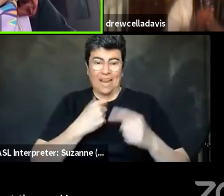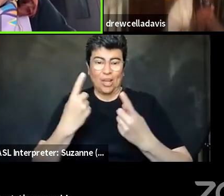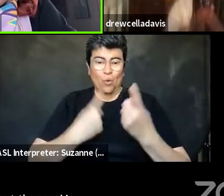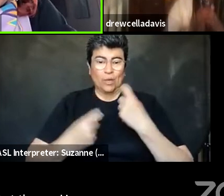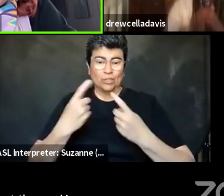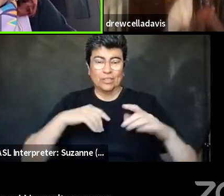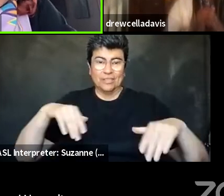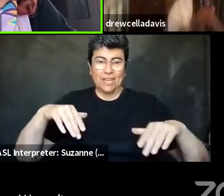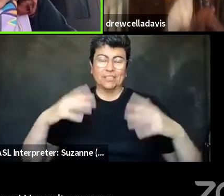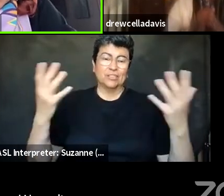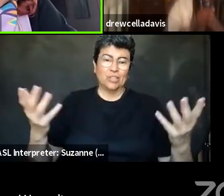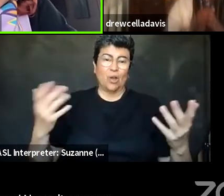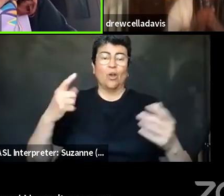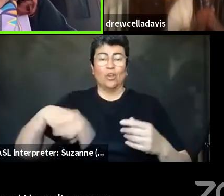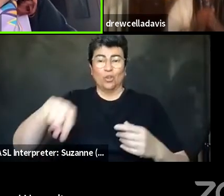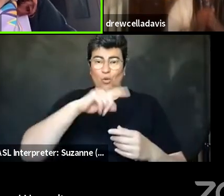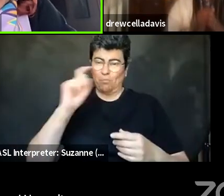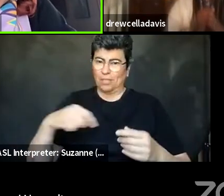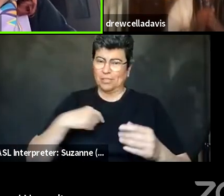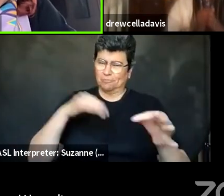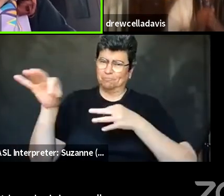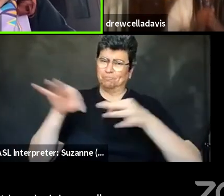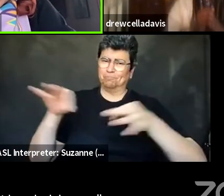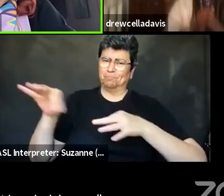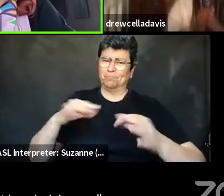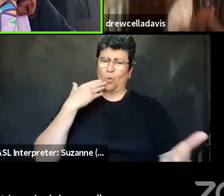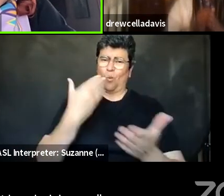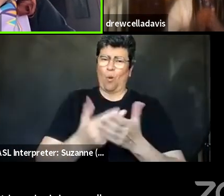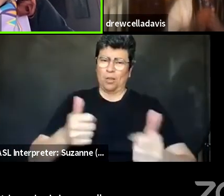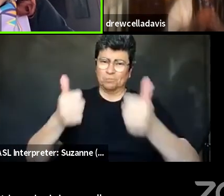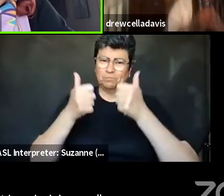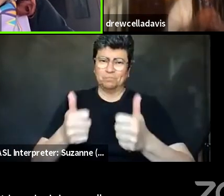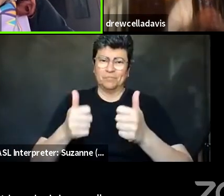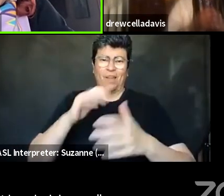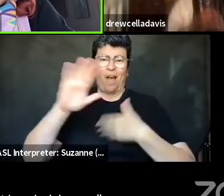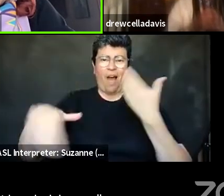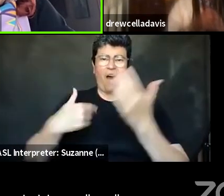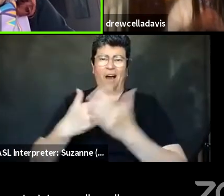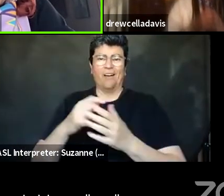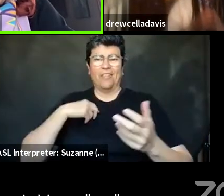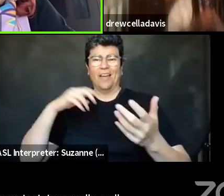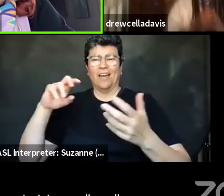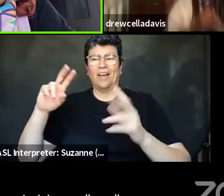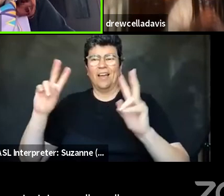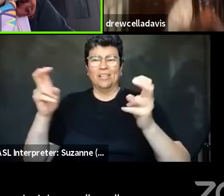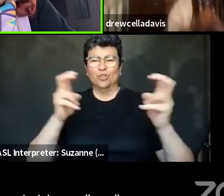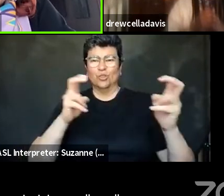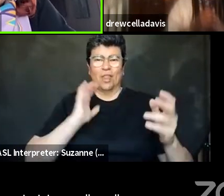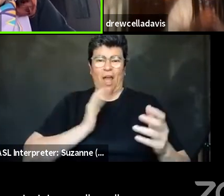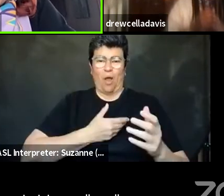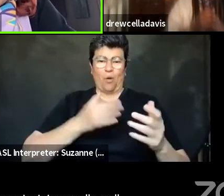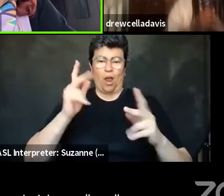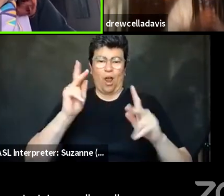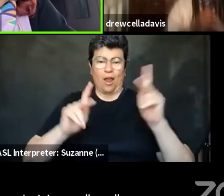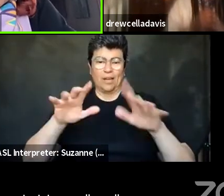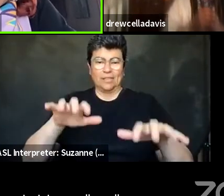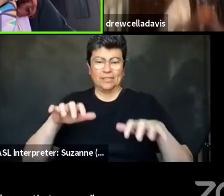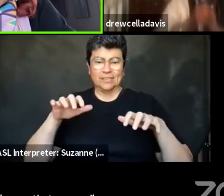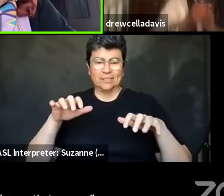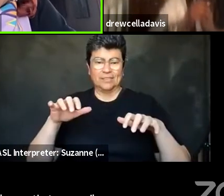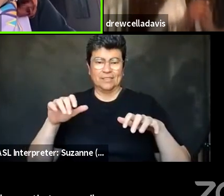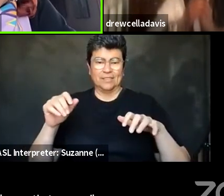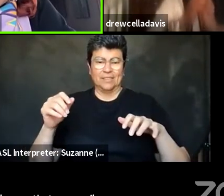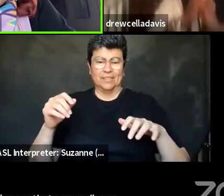yet. So y'all must have done really well in addressing a lot of the issues that our audience wanted to. There's